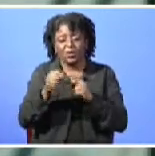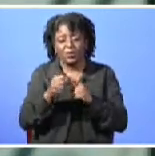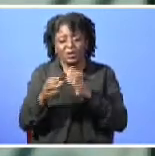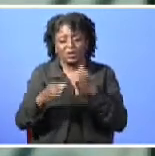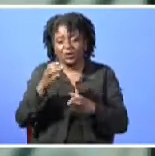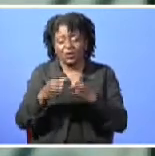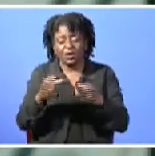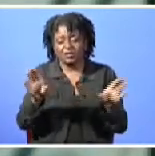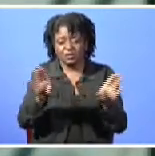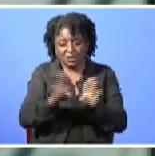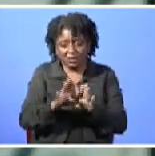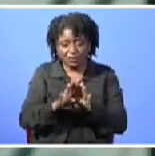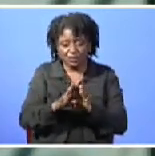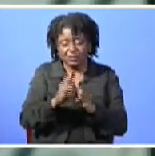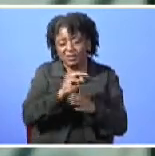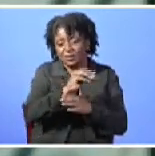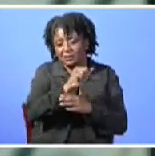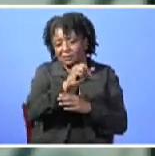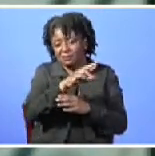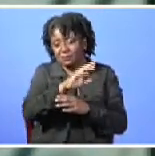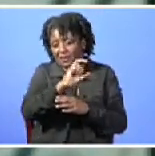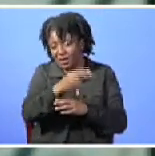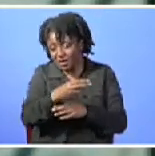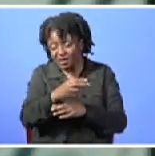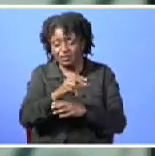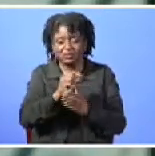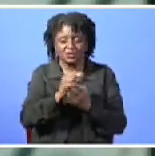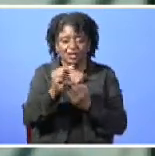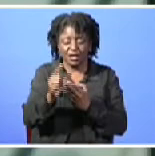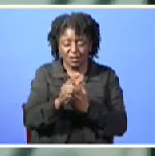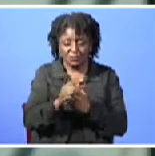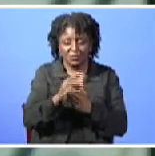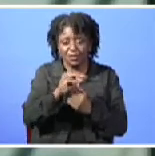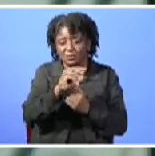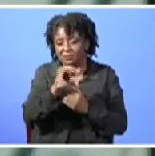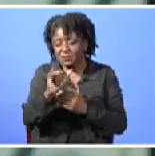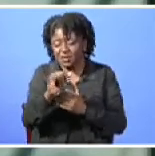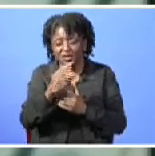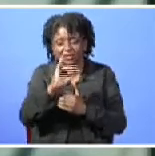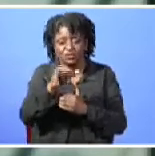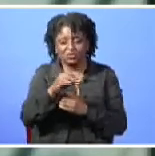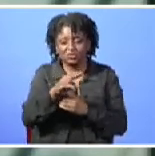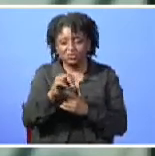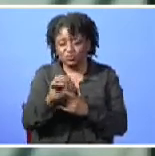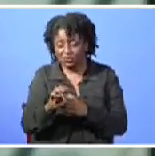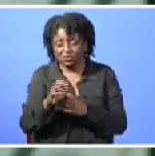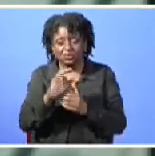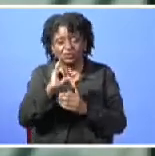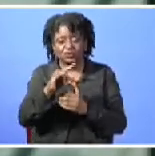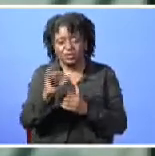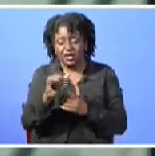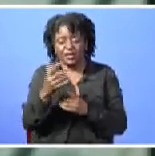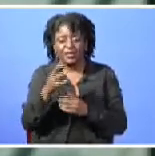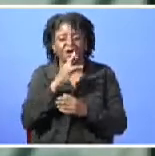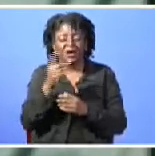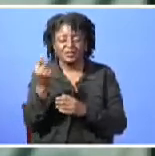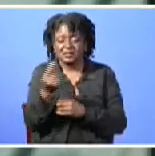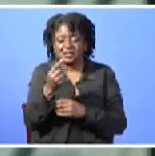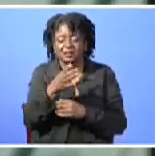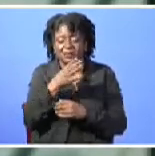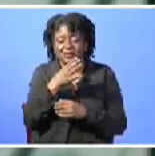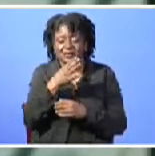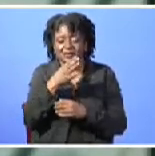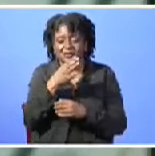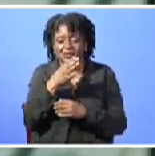March and April, May, June, July, that's 5 months. There are single mothers in this country who cannot go to